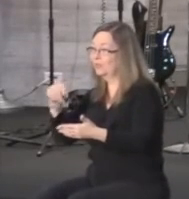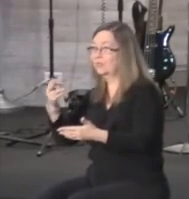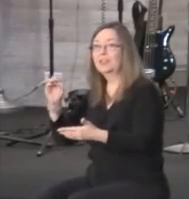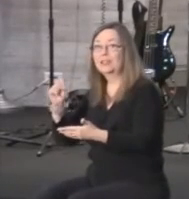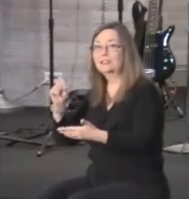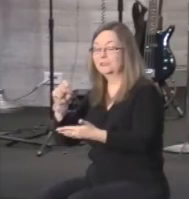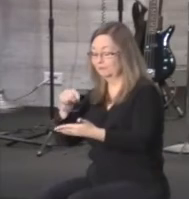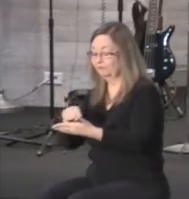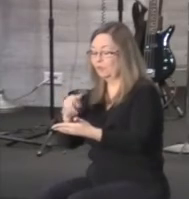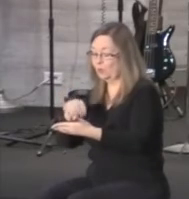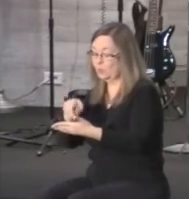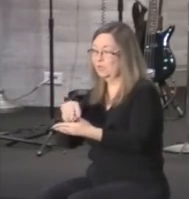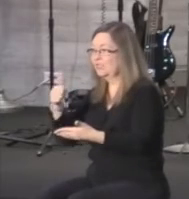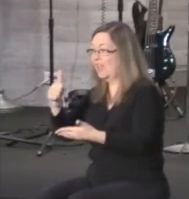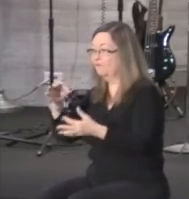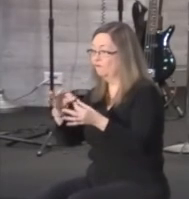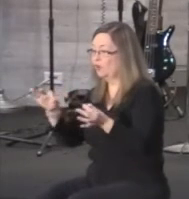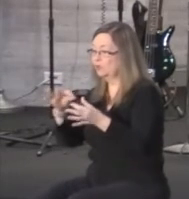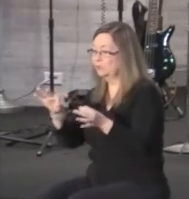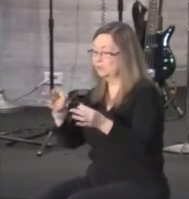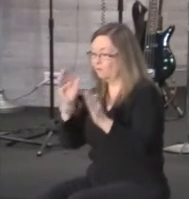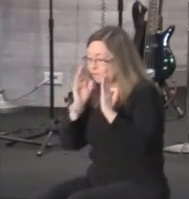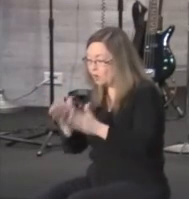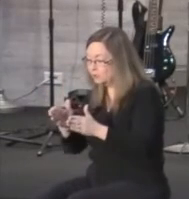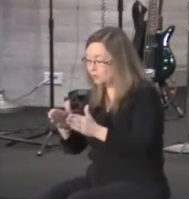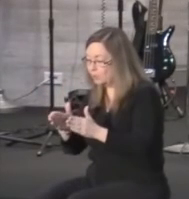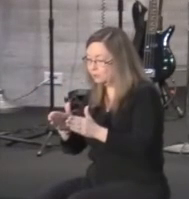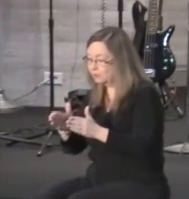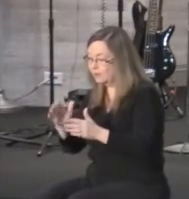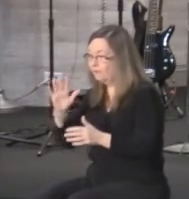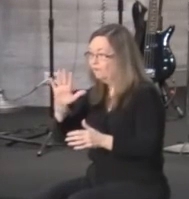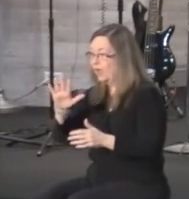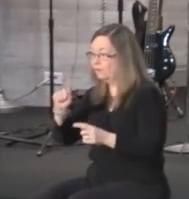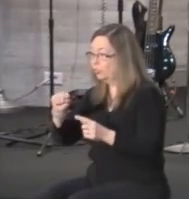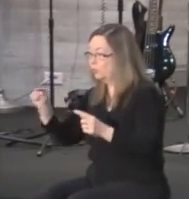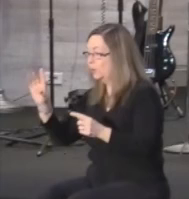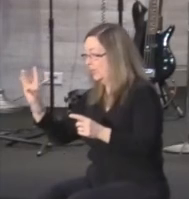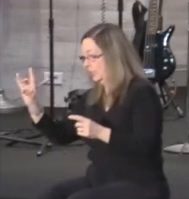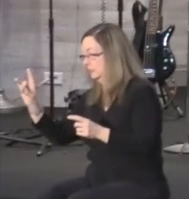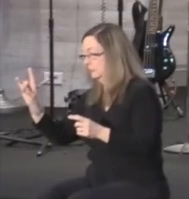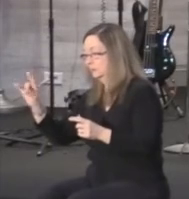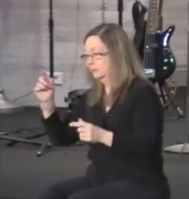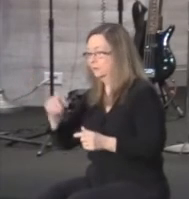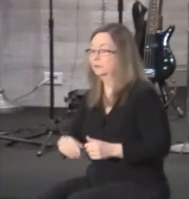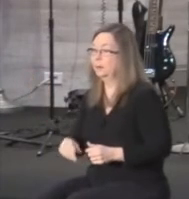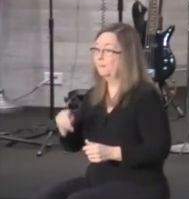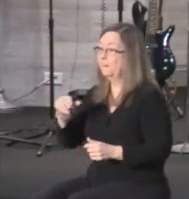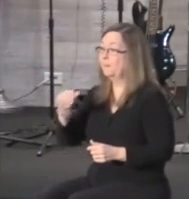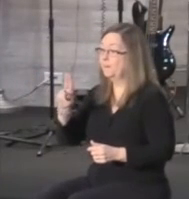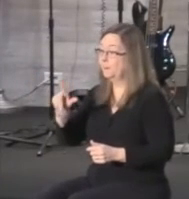begin there. We'll read 10 verses, and we're going to focus on 5 through 8 through this sermon.